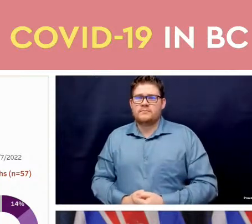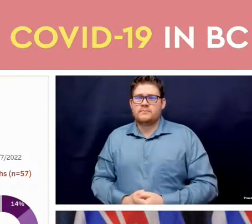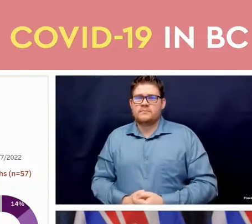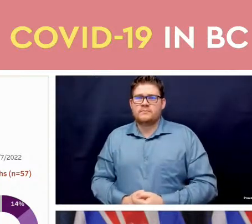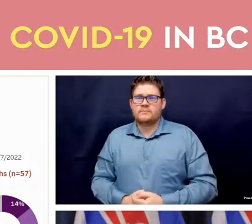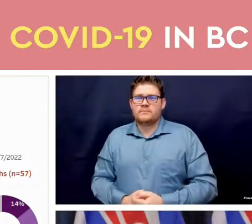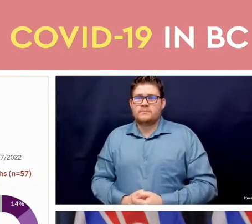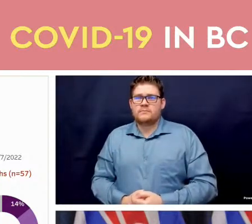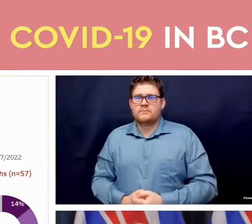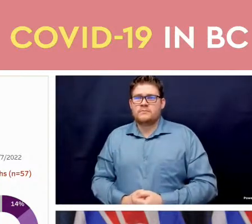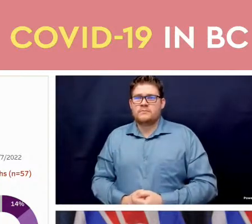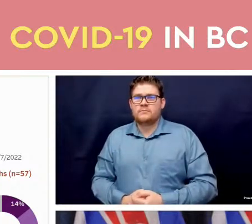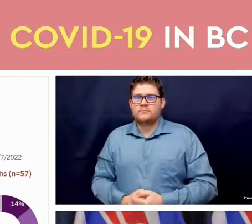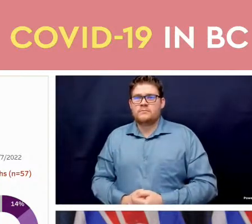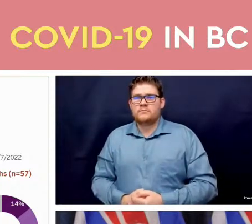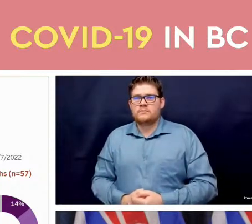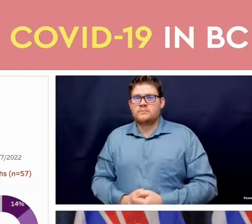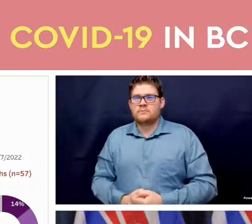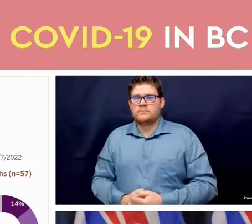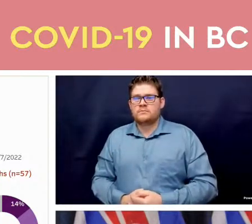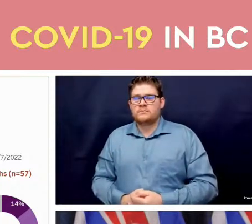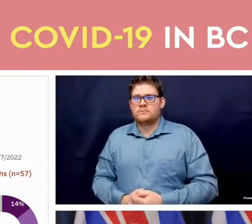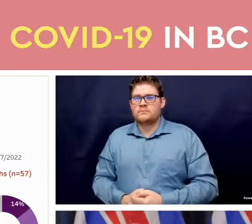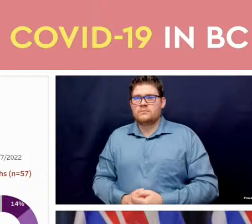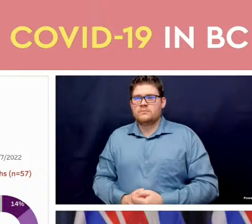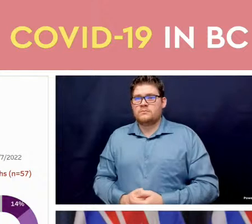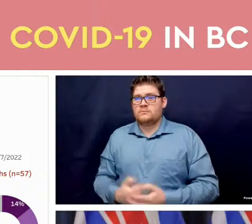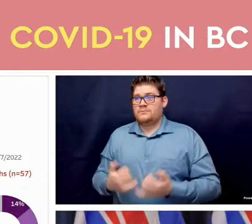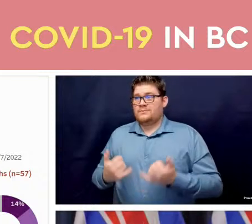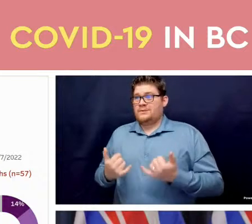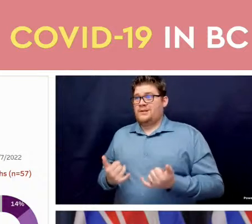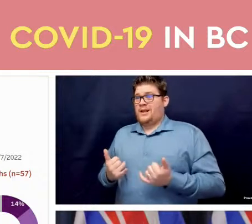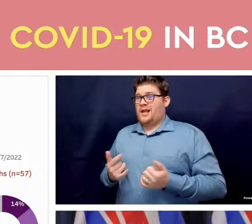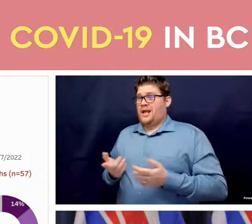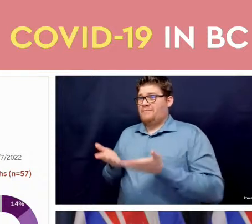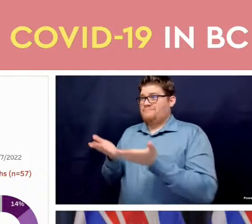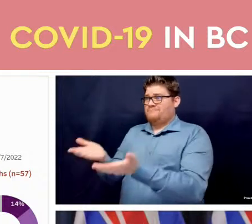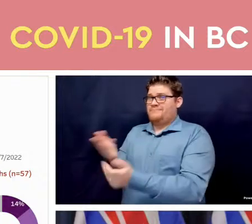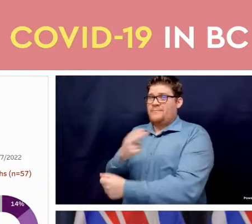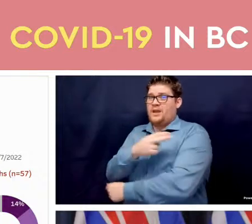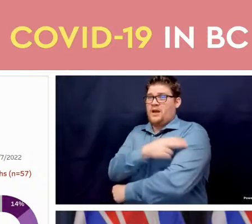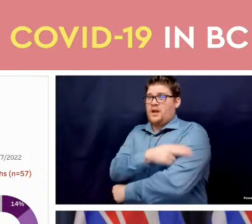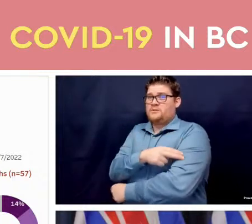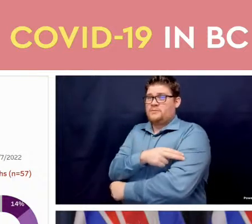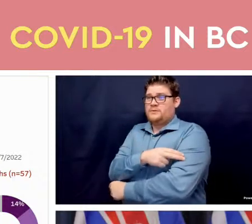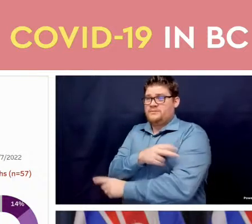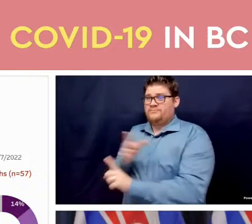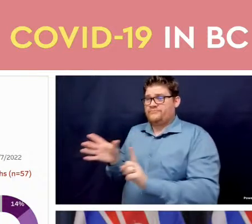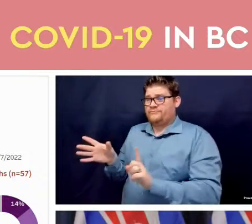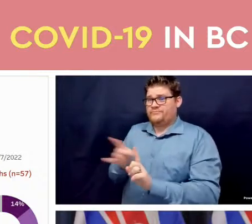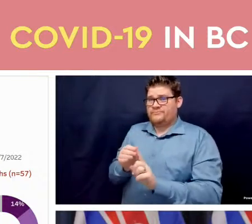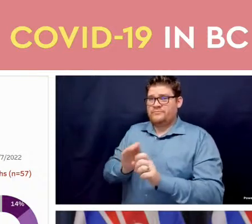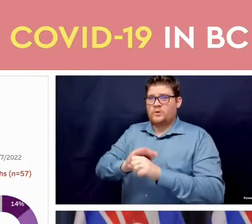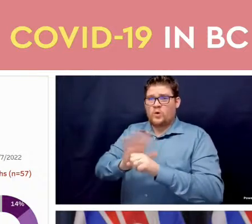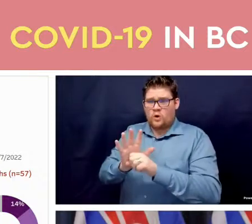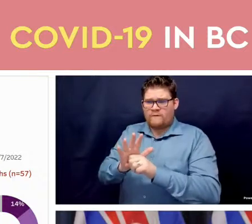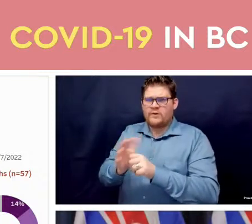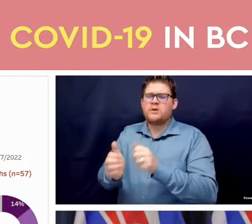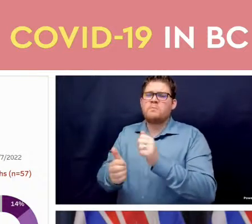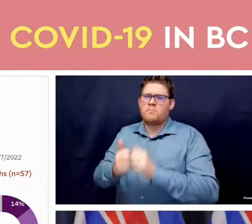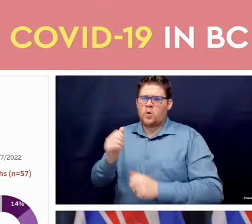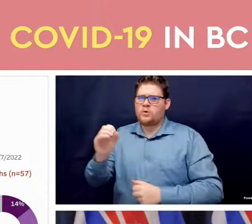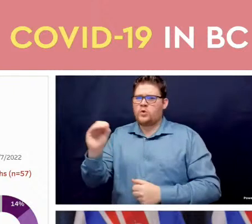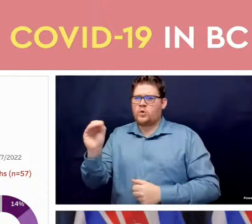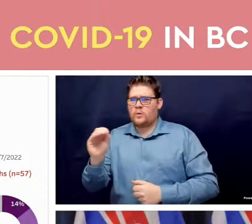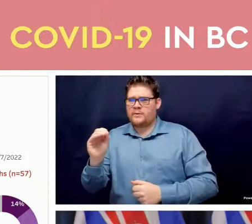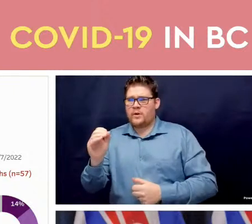Omicron and a combination of Omicron and Delta. And 2/3 of the people who've died from COVID in the past month have been people